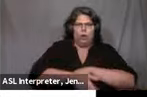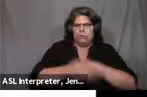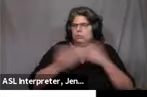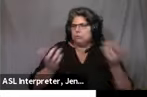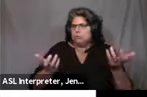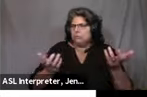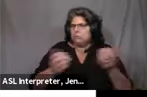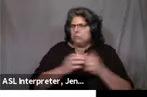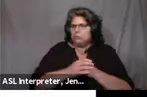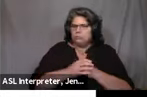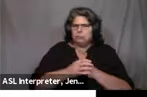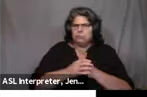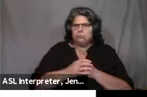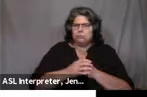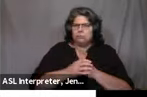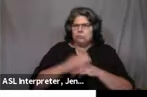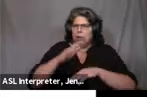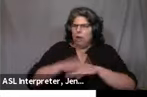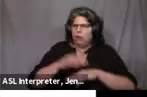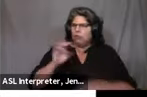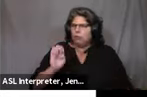overcross on Edwards.